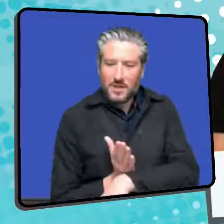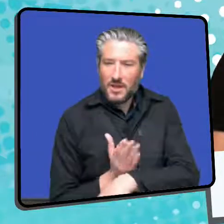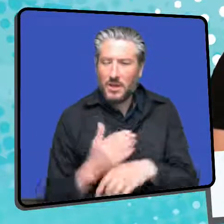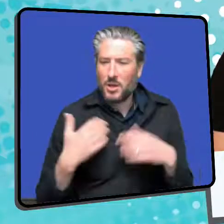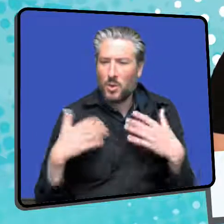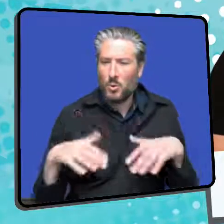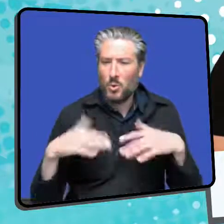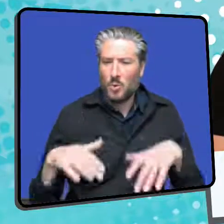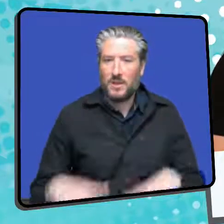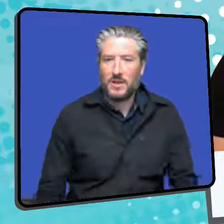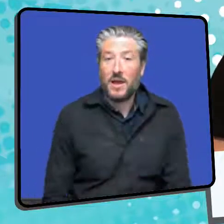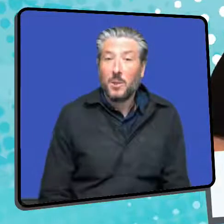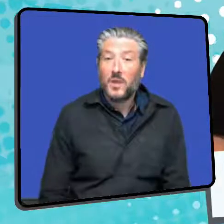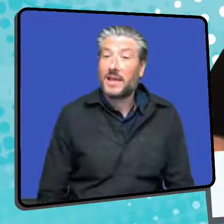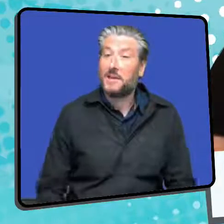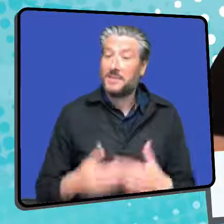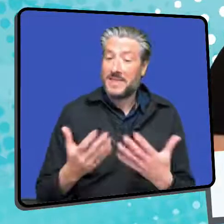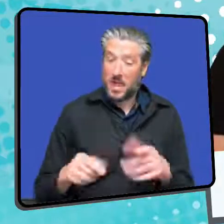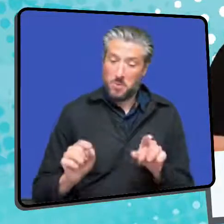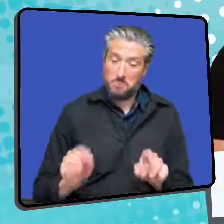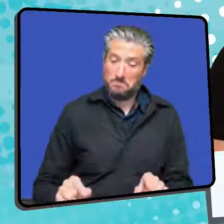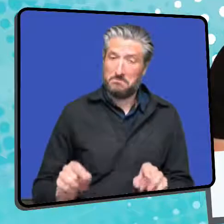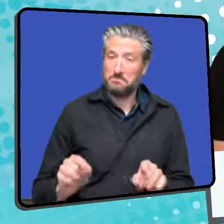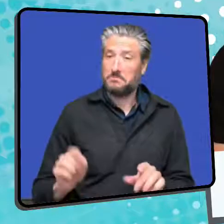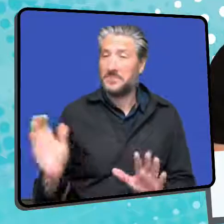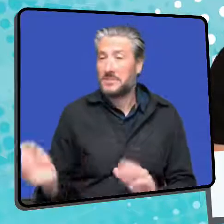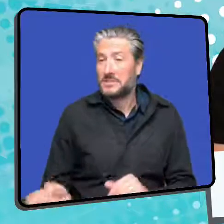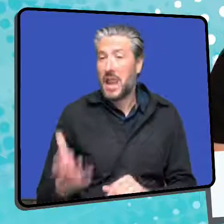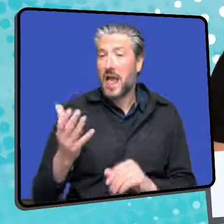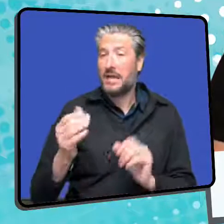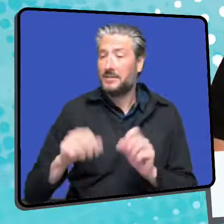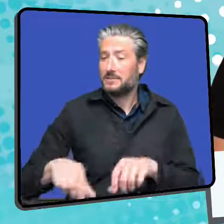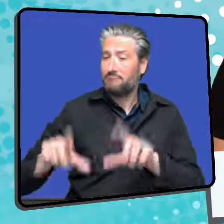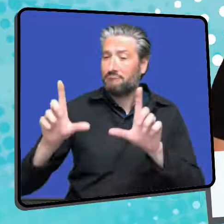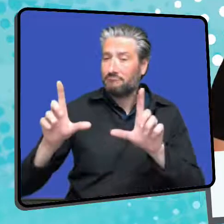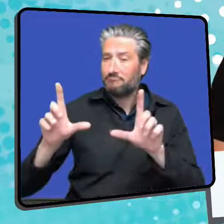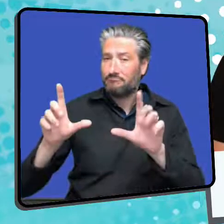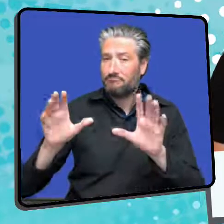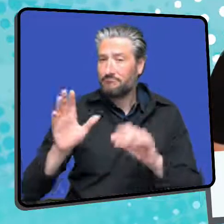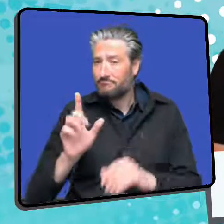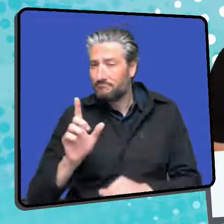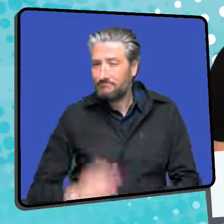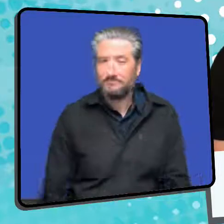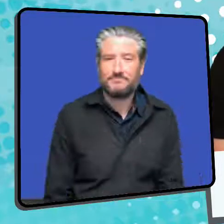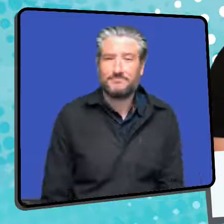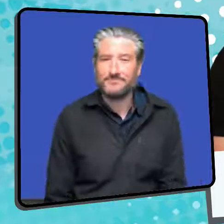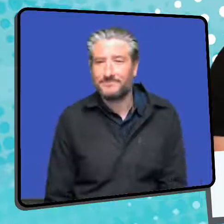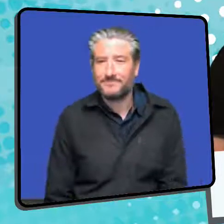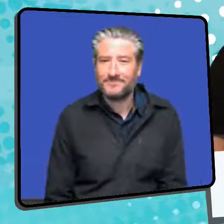And you start, and then you're like, oh, we have time, and then it is suddenly 20 minutes later.